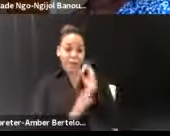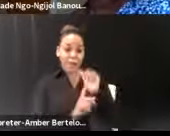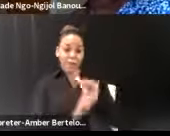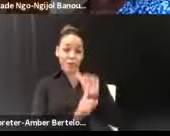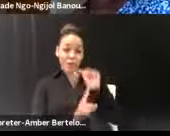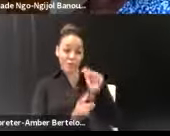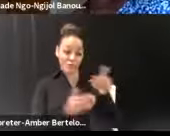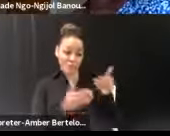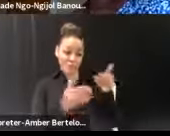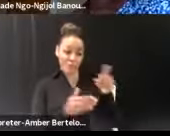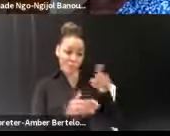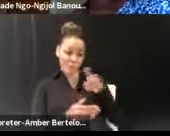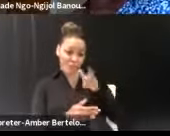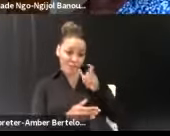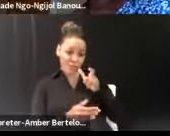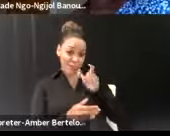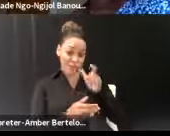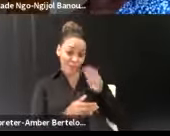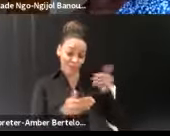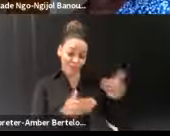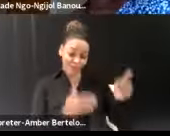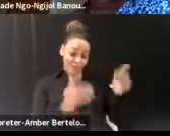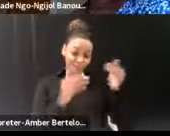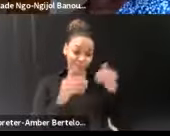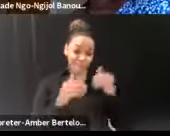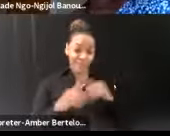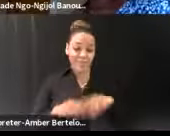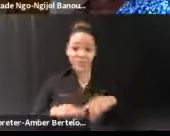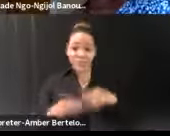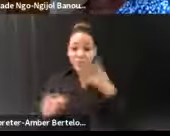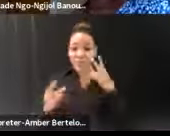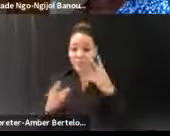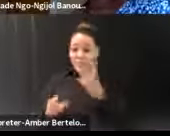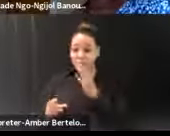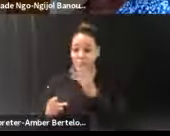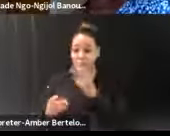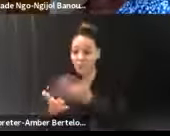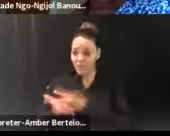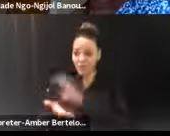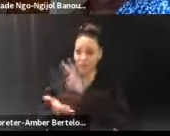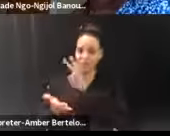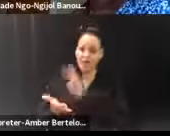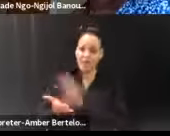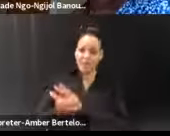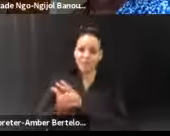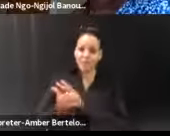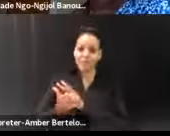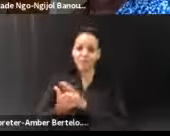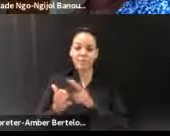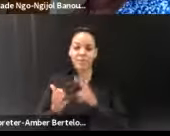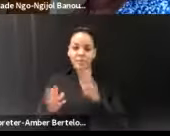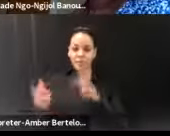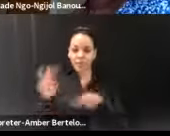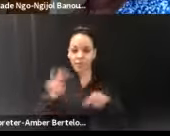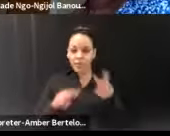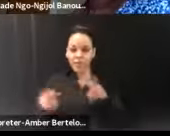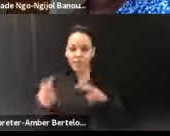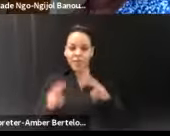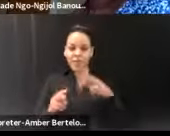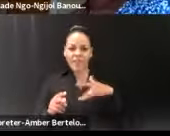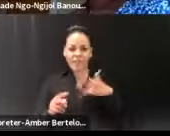on, finicky dicks, in ditch mama slip on vomit, tilt flick to moy. Twist of